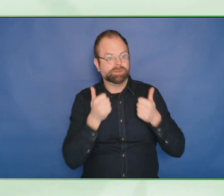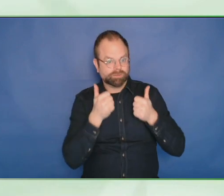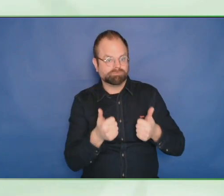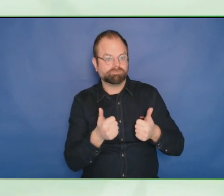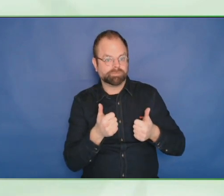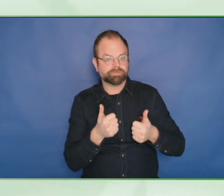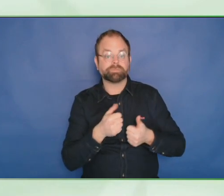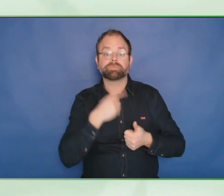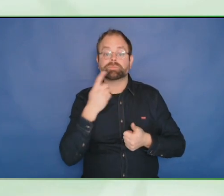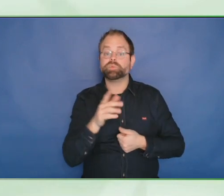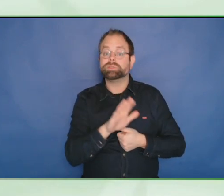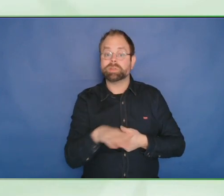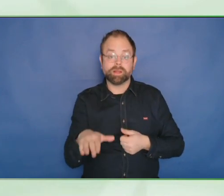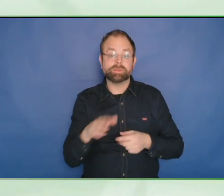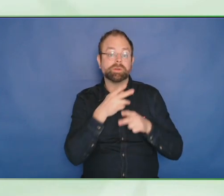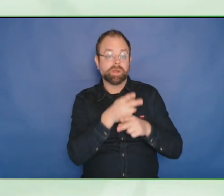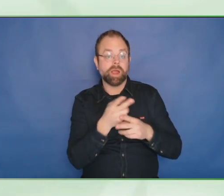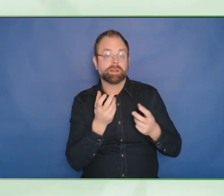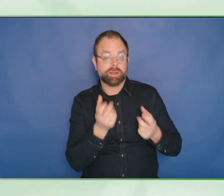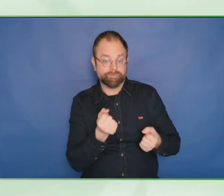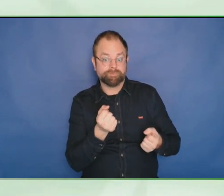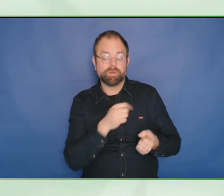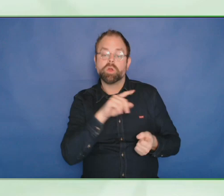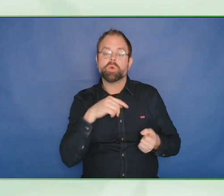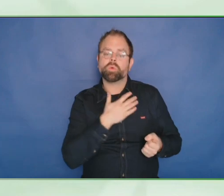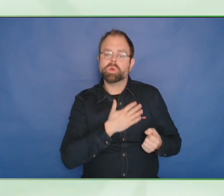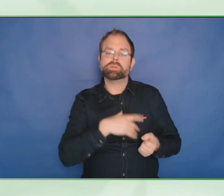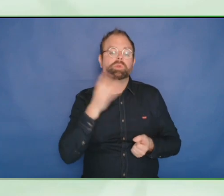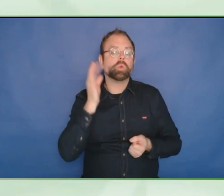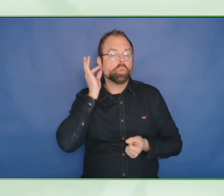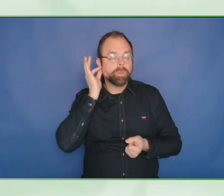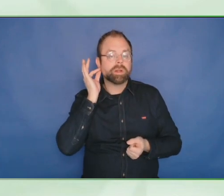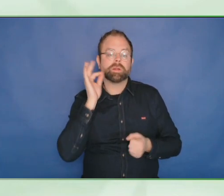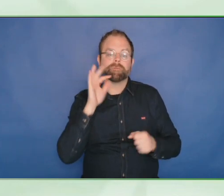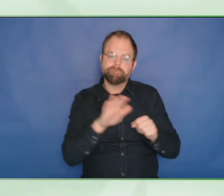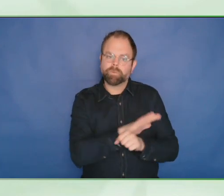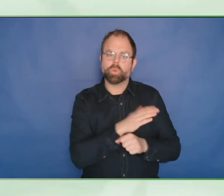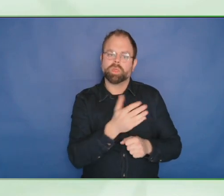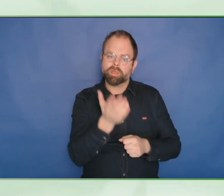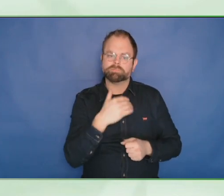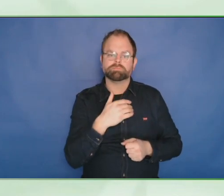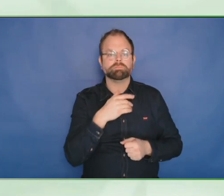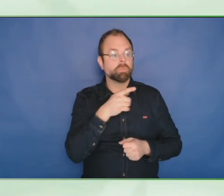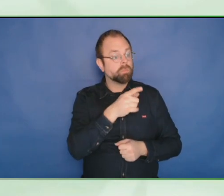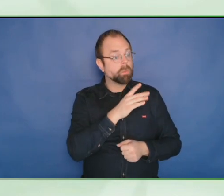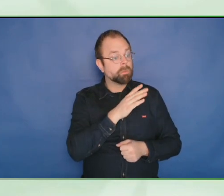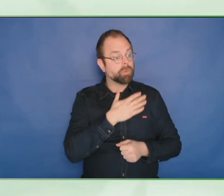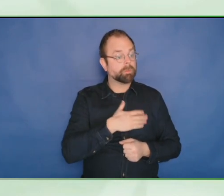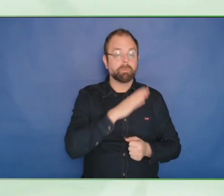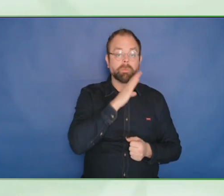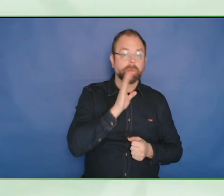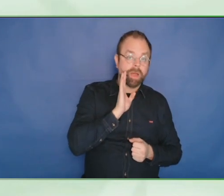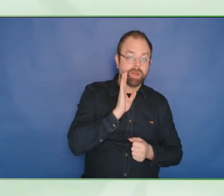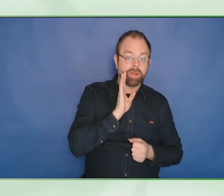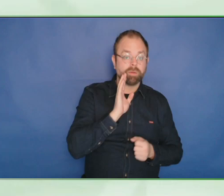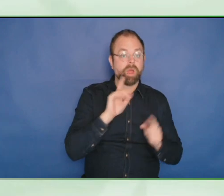work on having like a career and having like a professional life. So we try to support them in any way for them to be